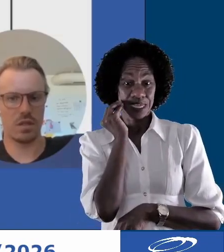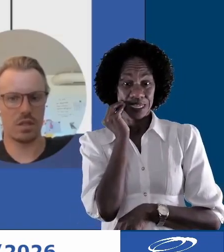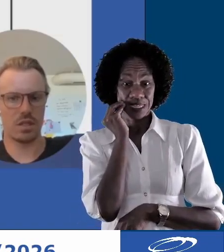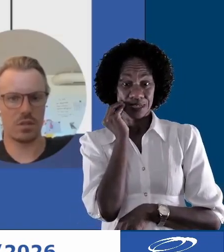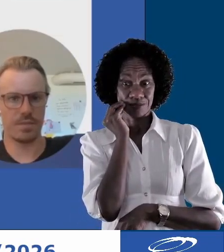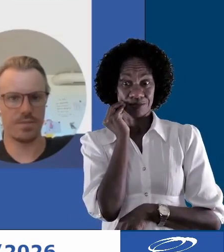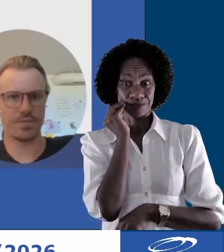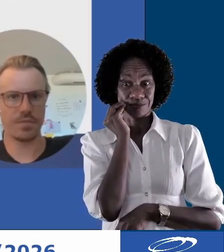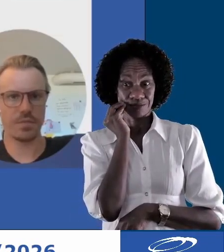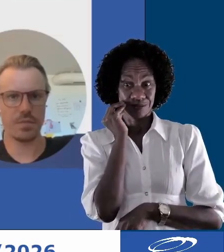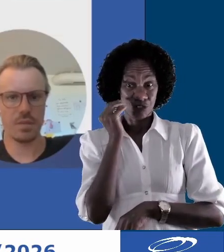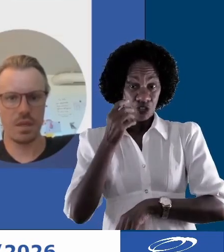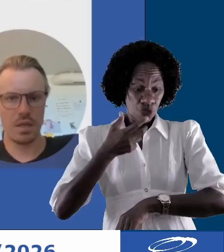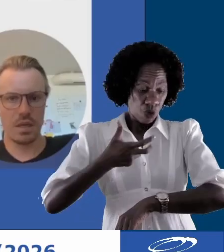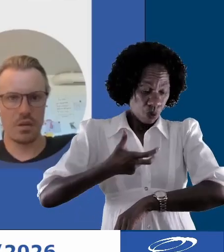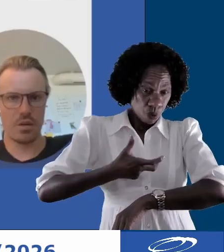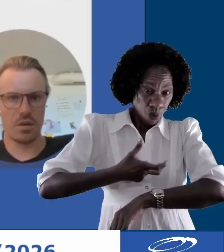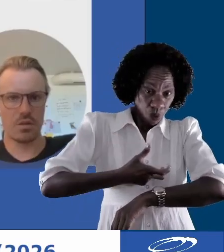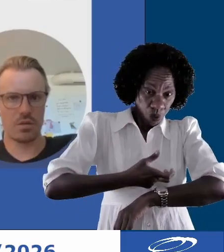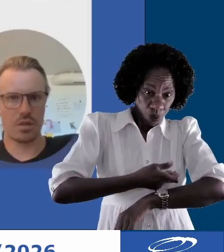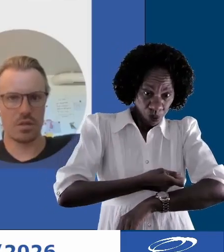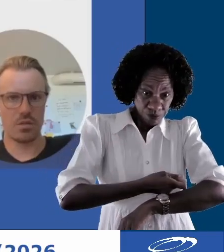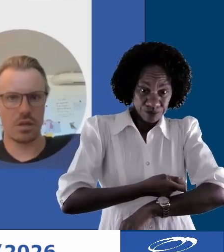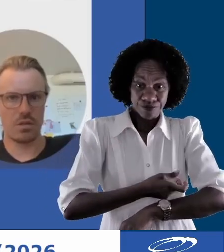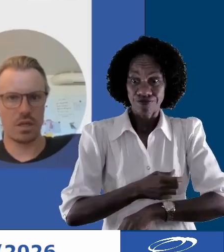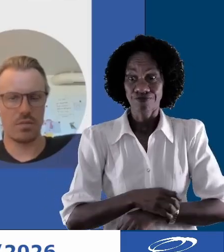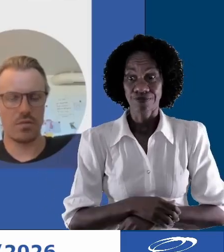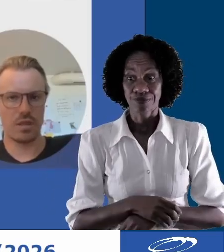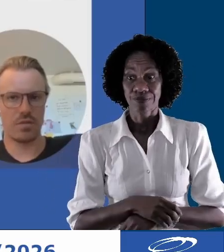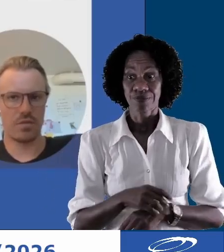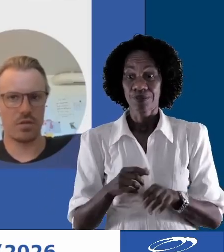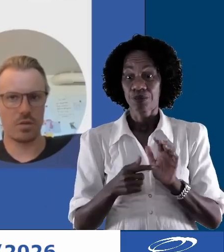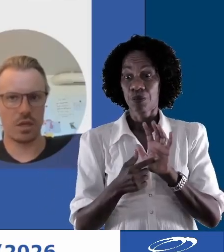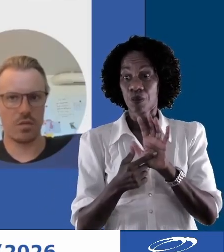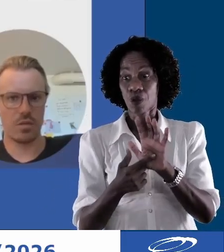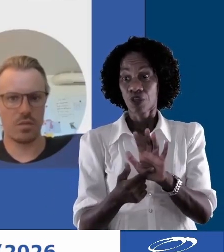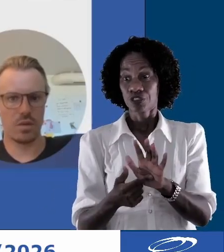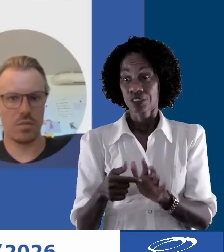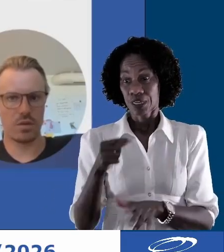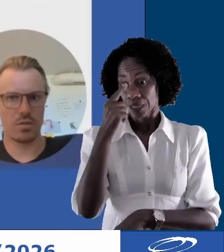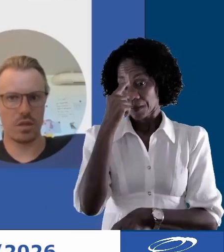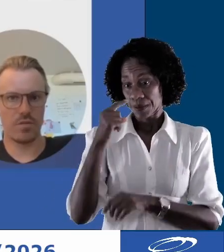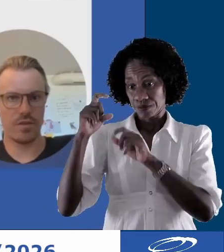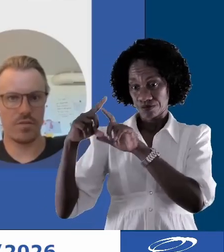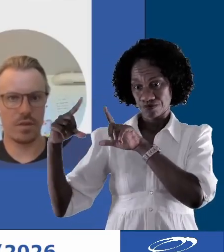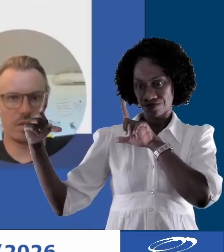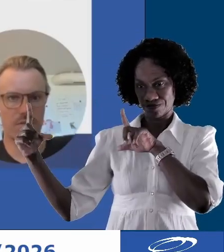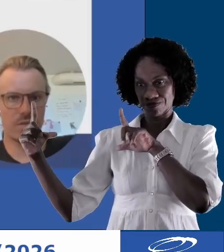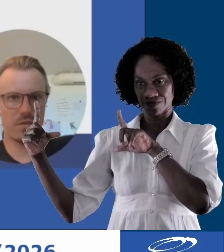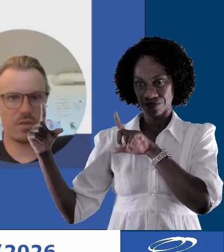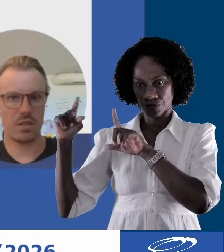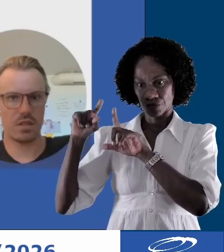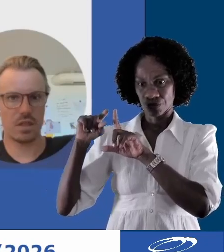the injection. Here are the concentration time profiles for the trabecular bone, approximately 5 millimeters